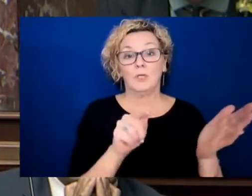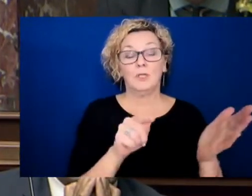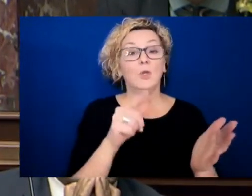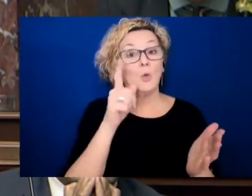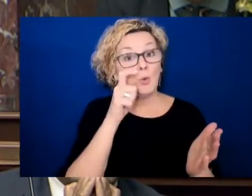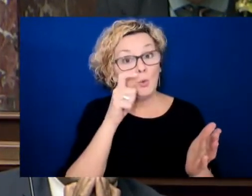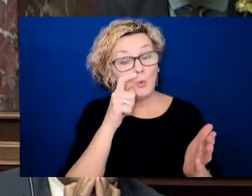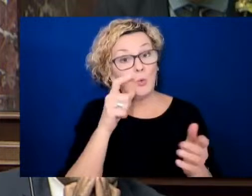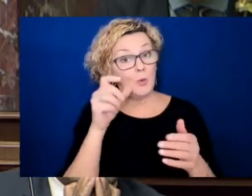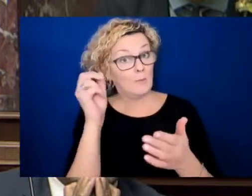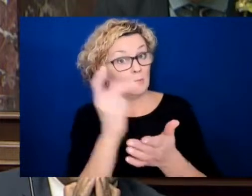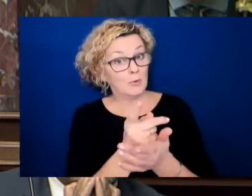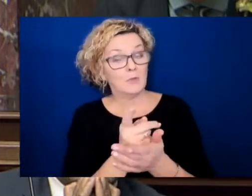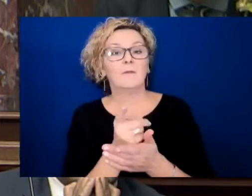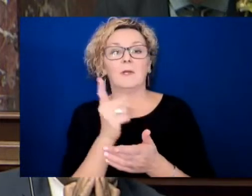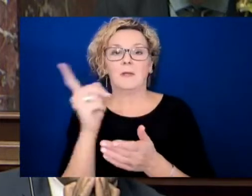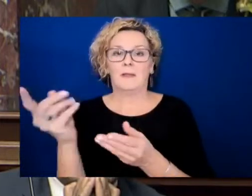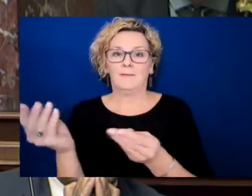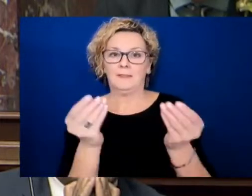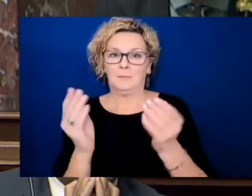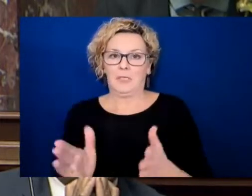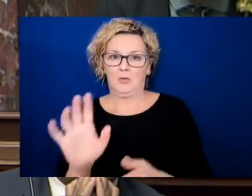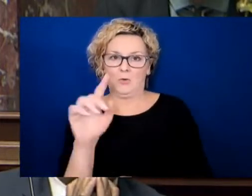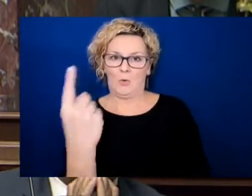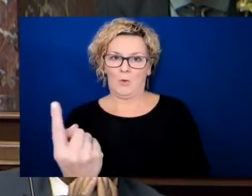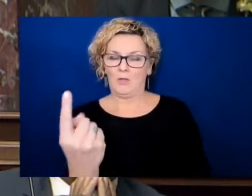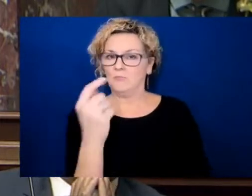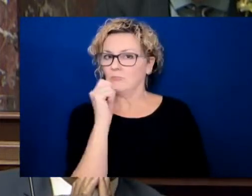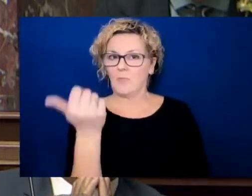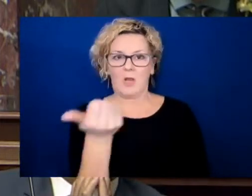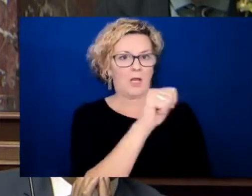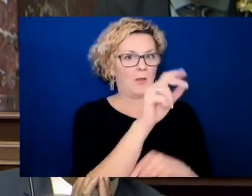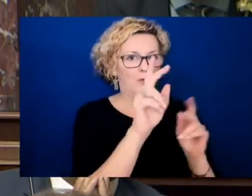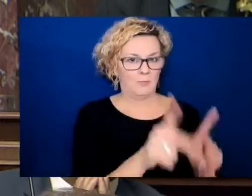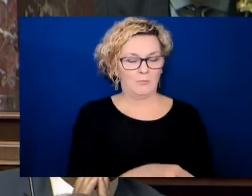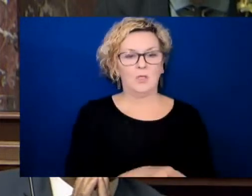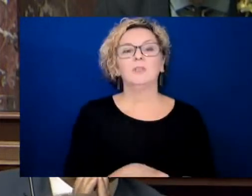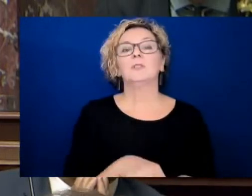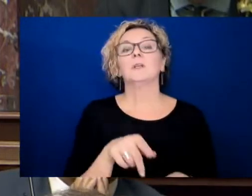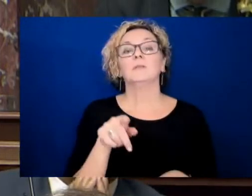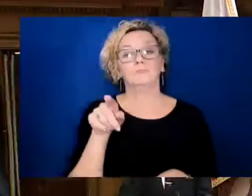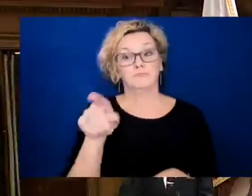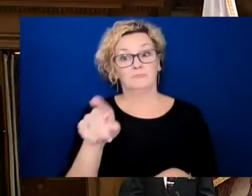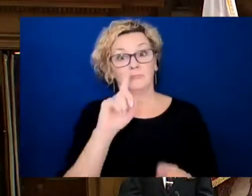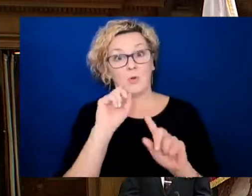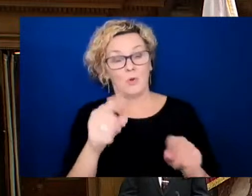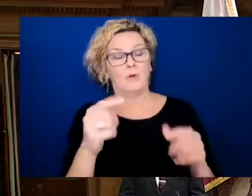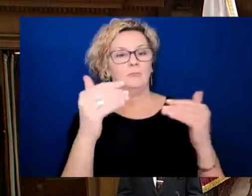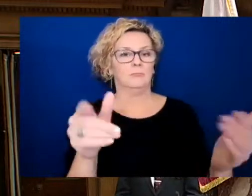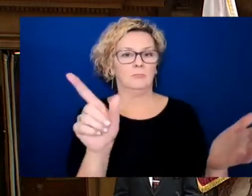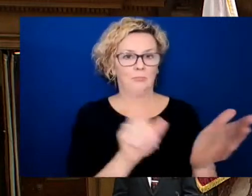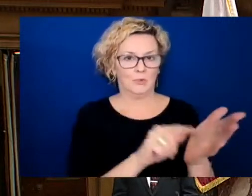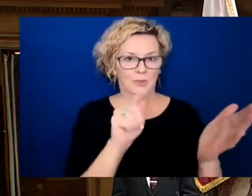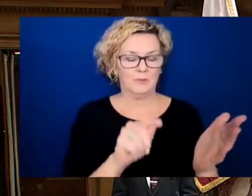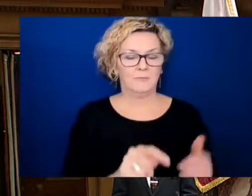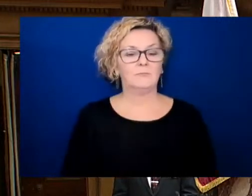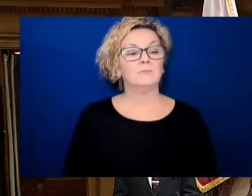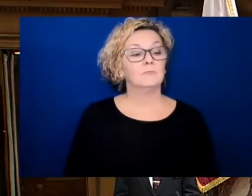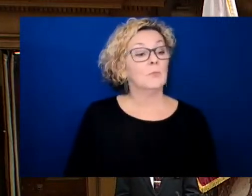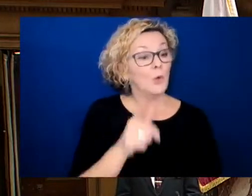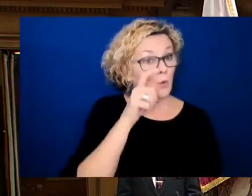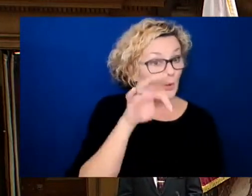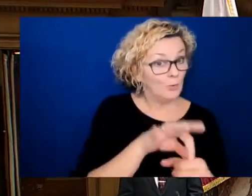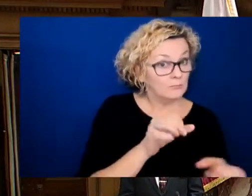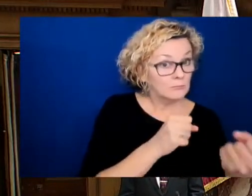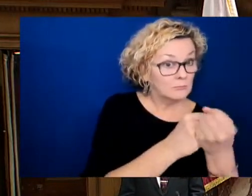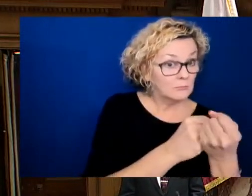no person but shall, as he shall appoint, do presume to print the same. You have heard the motion. All those in favor say aye.